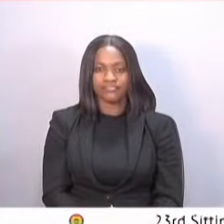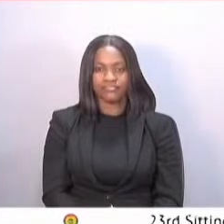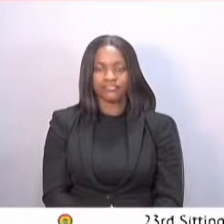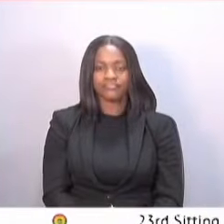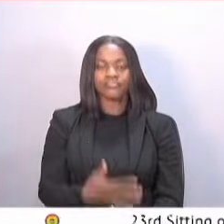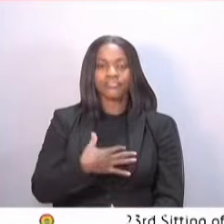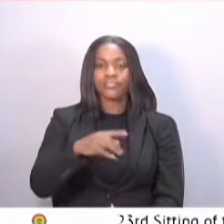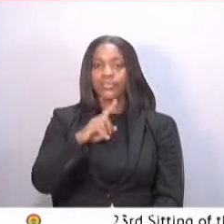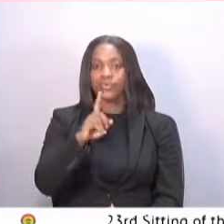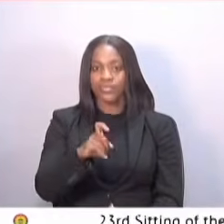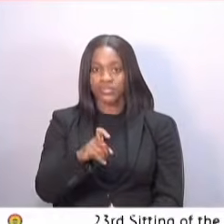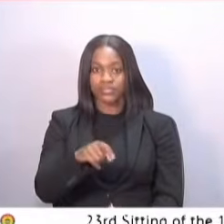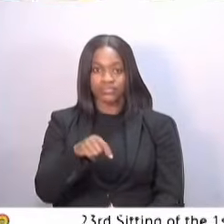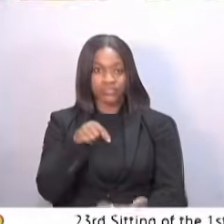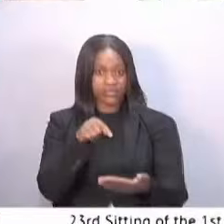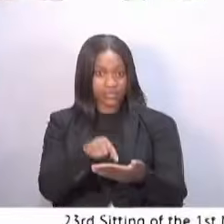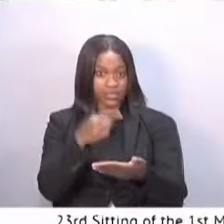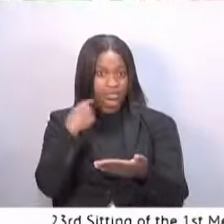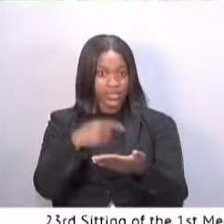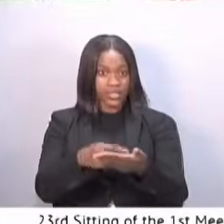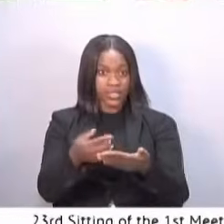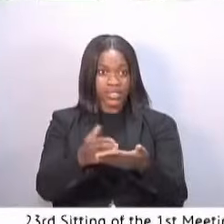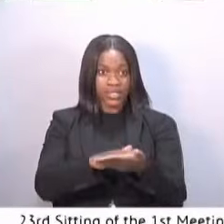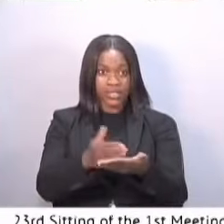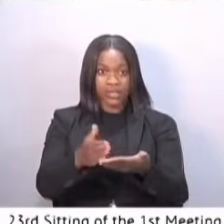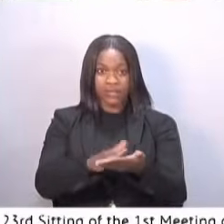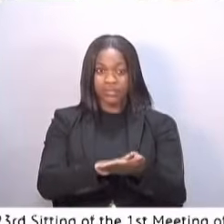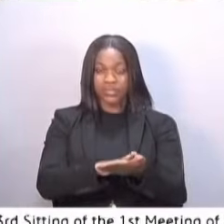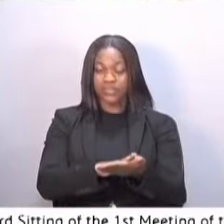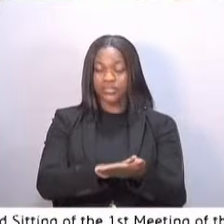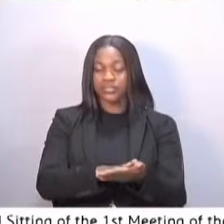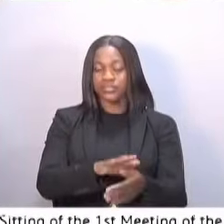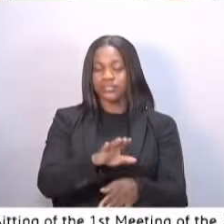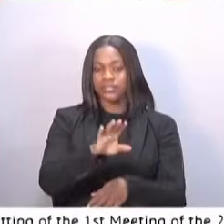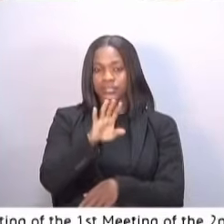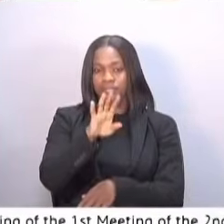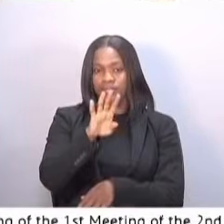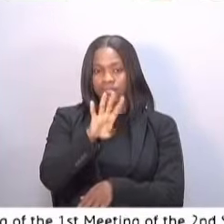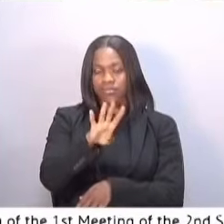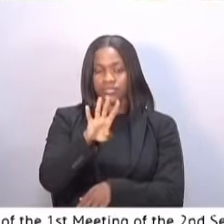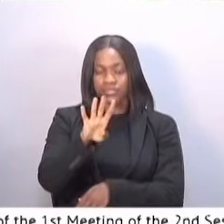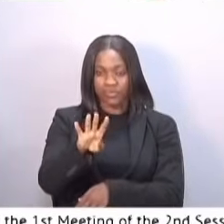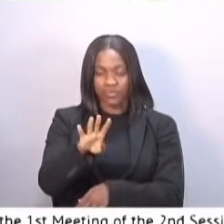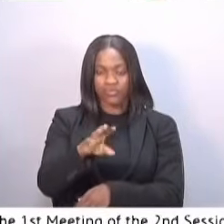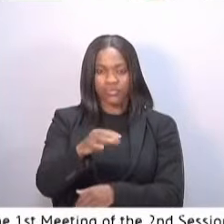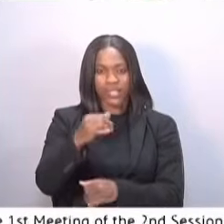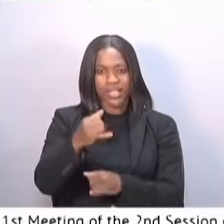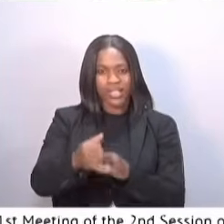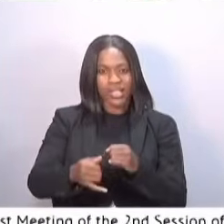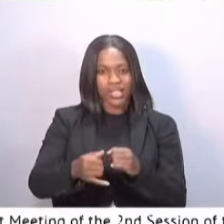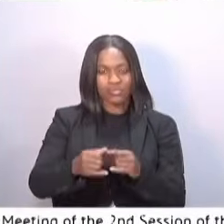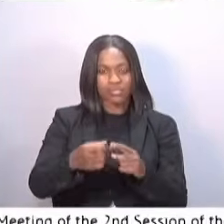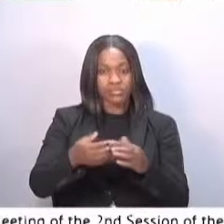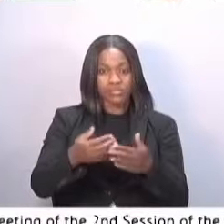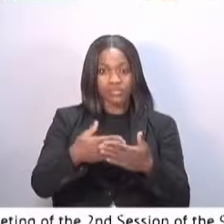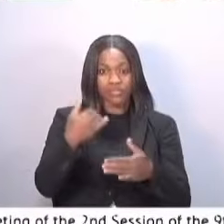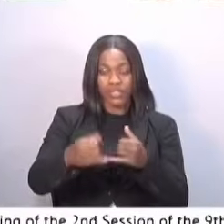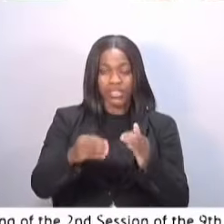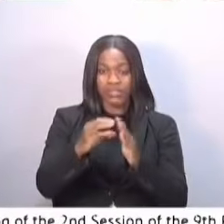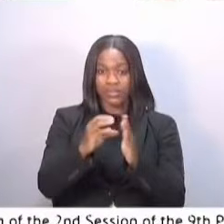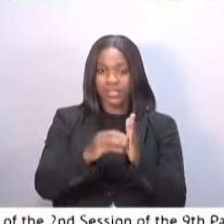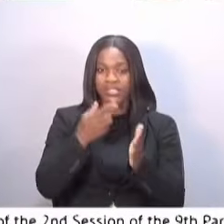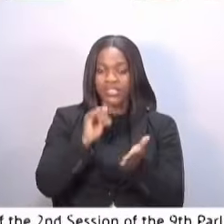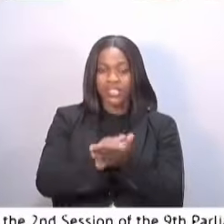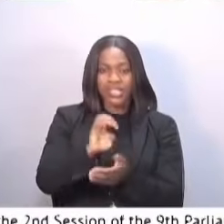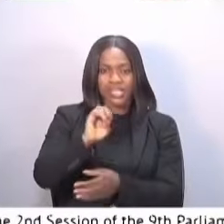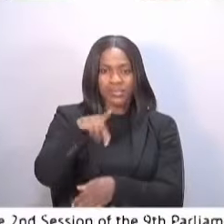My question is that on page 44, the penultimate, the last but one paragraph, you've indicated that the EPA